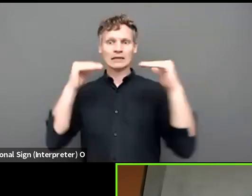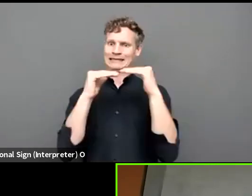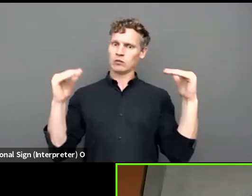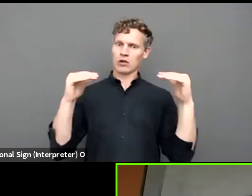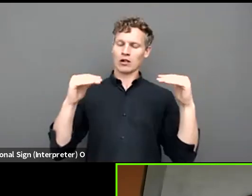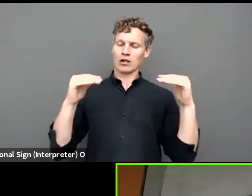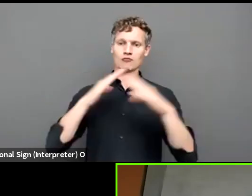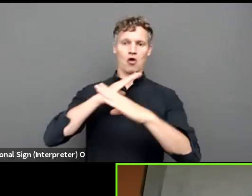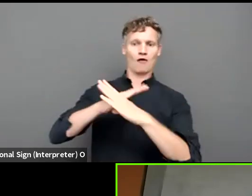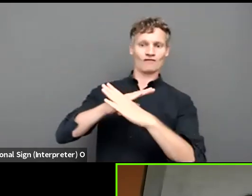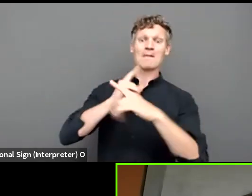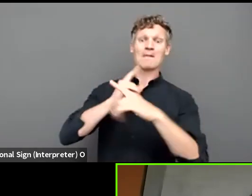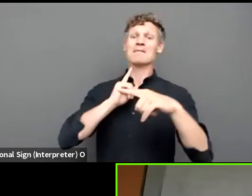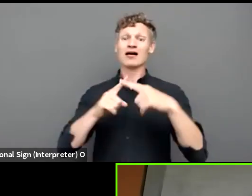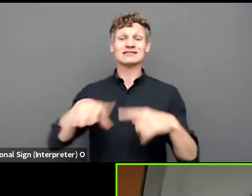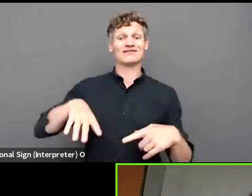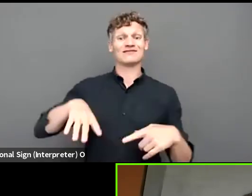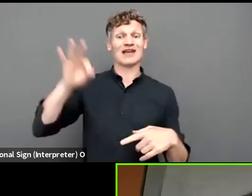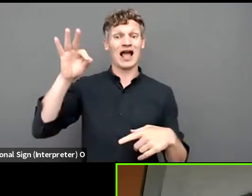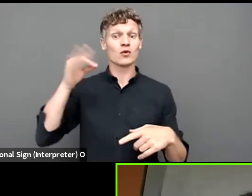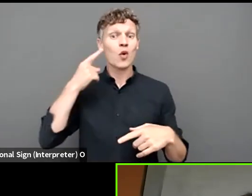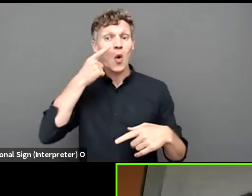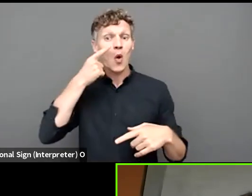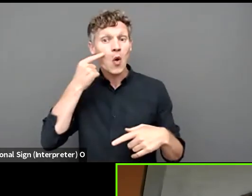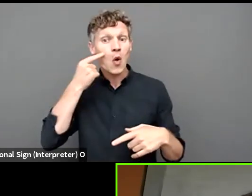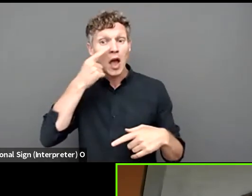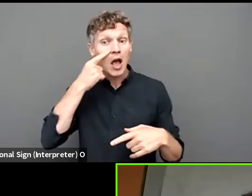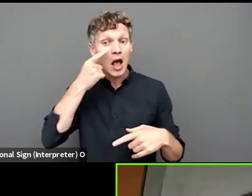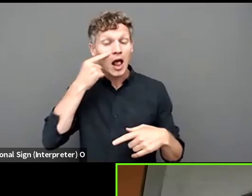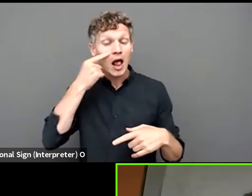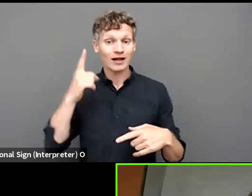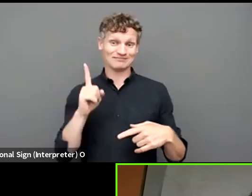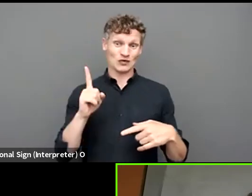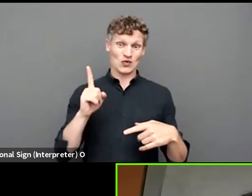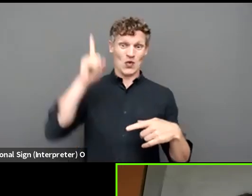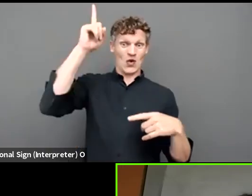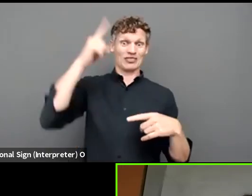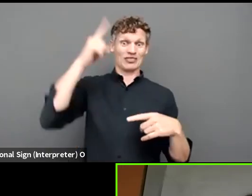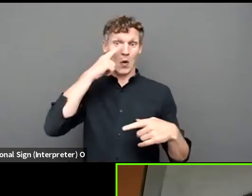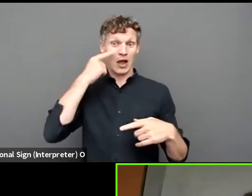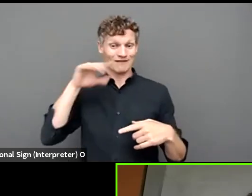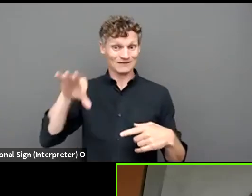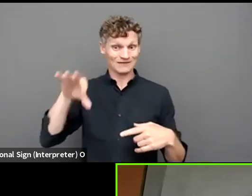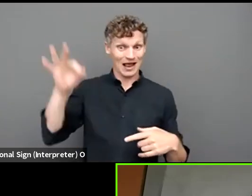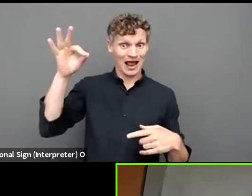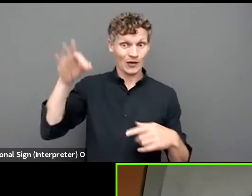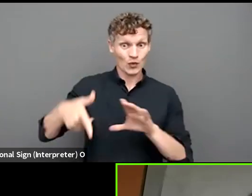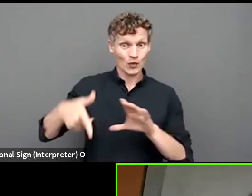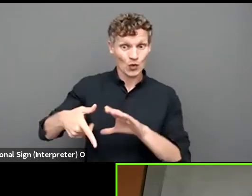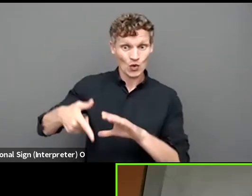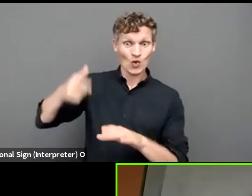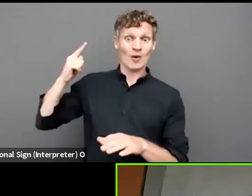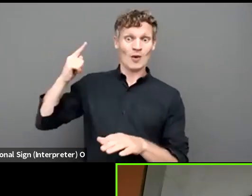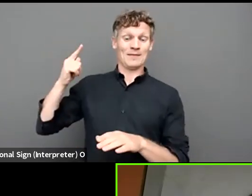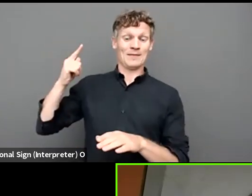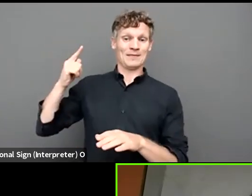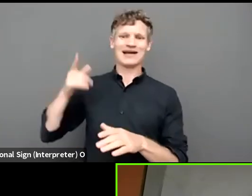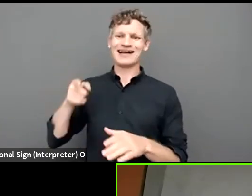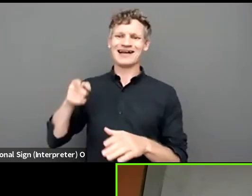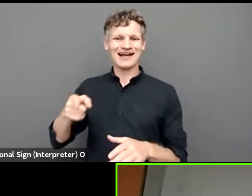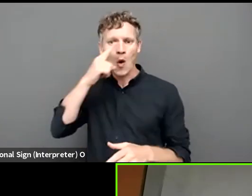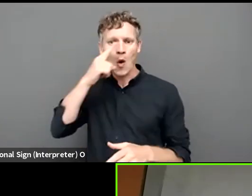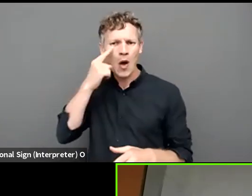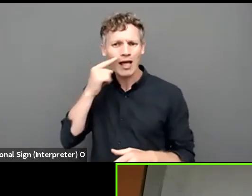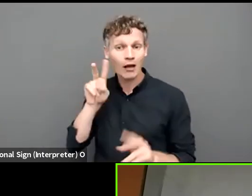oil. It was female participating in the workforce. It's such a good case for business, for the